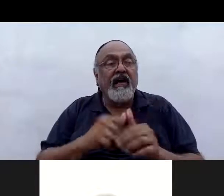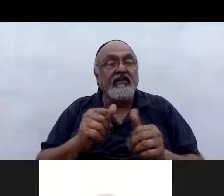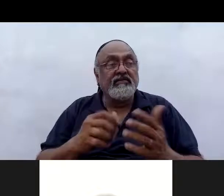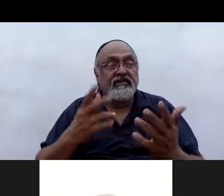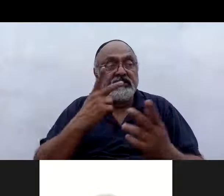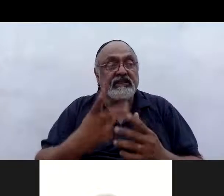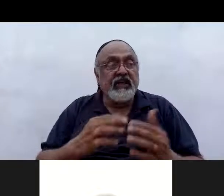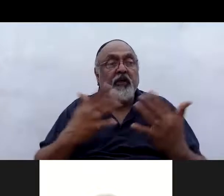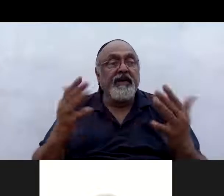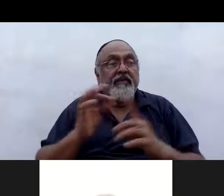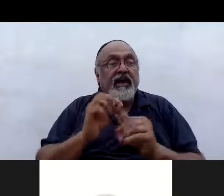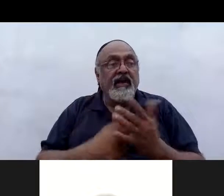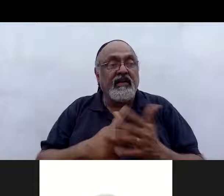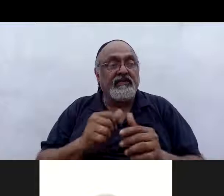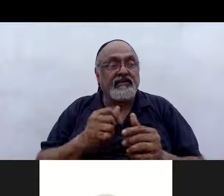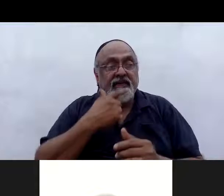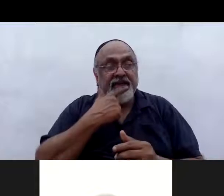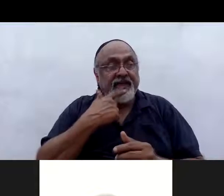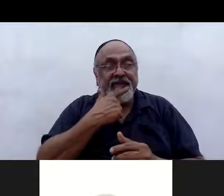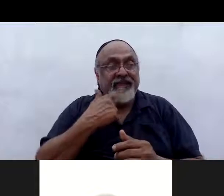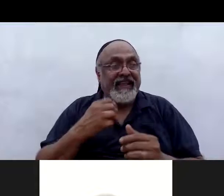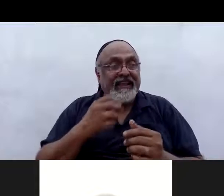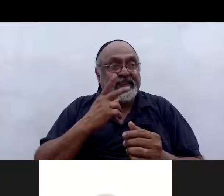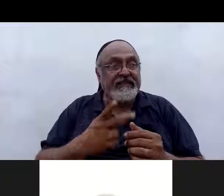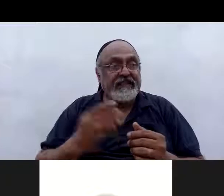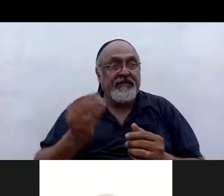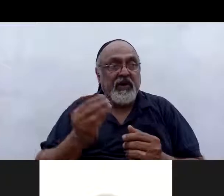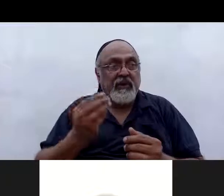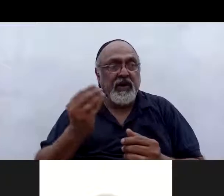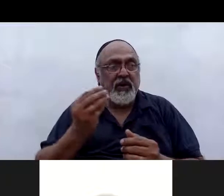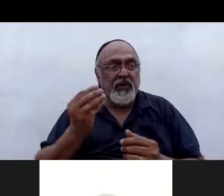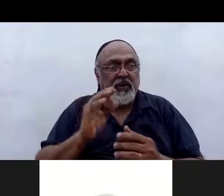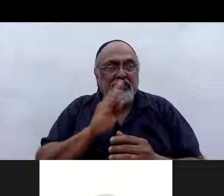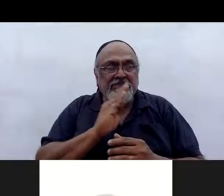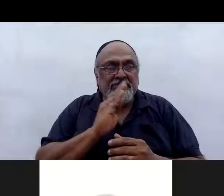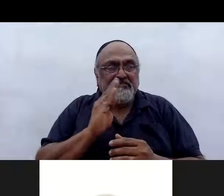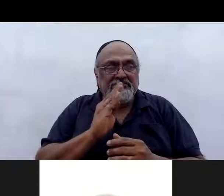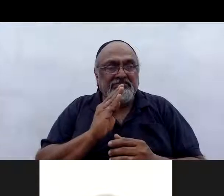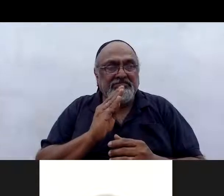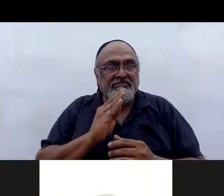consists of. So this judgment has approximately,